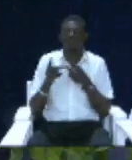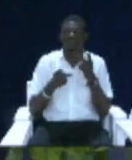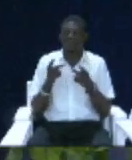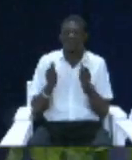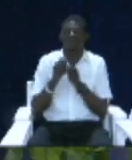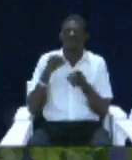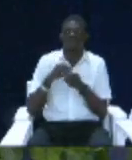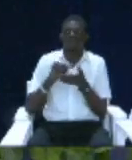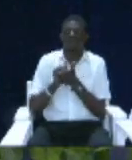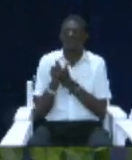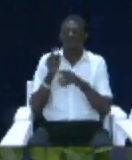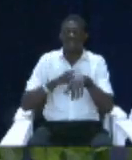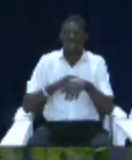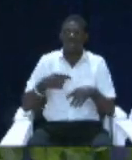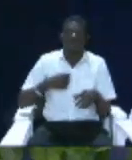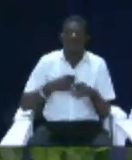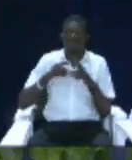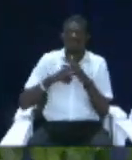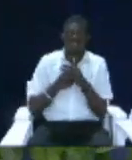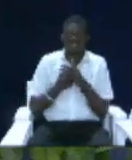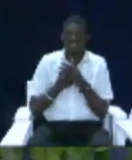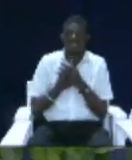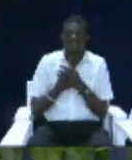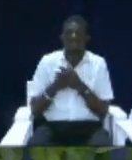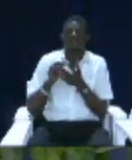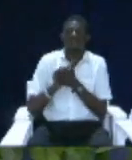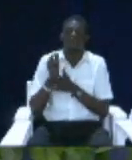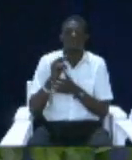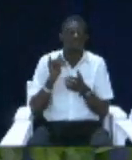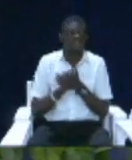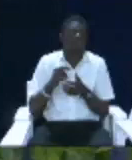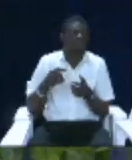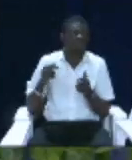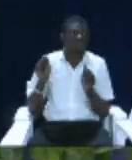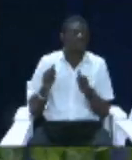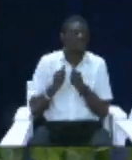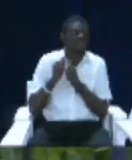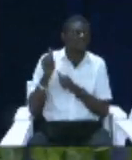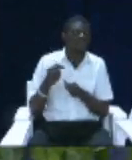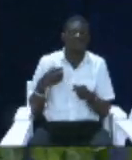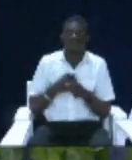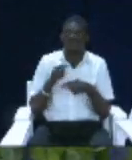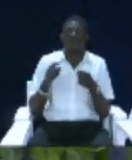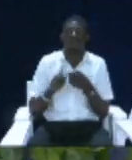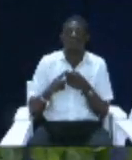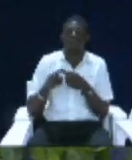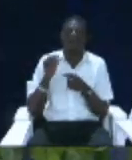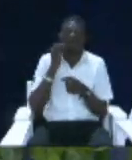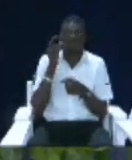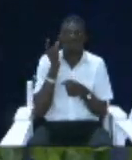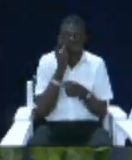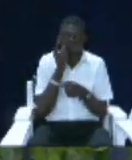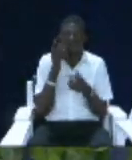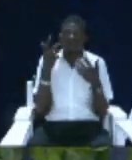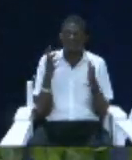those periods. So we started with those ones that were far away. We went to Ogbomosho,